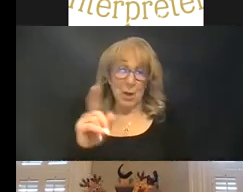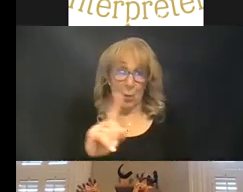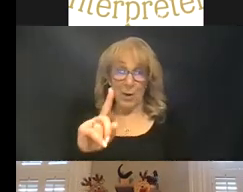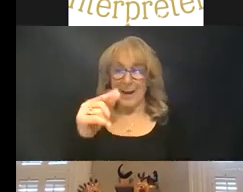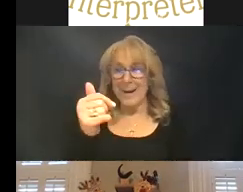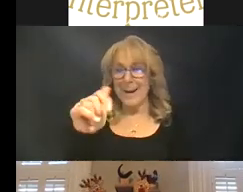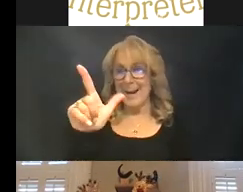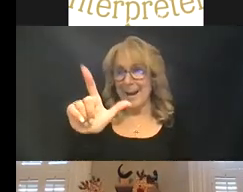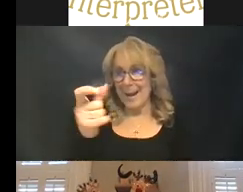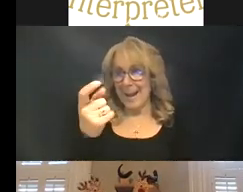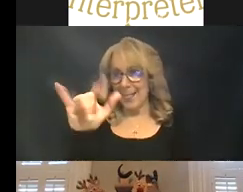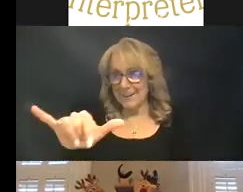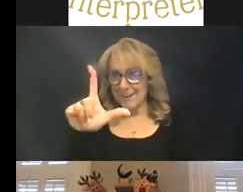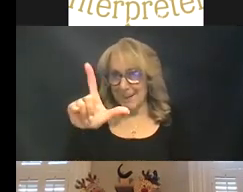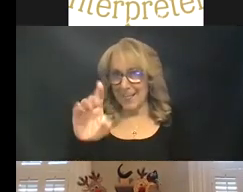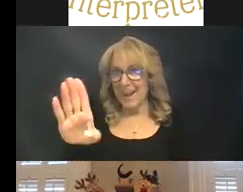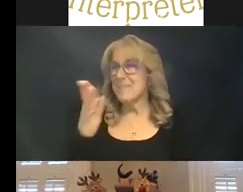Thank you, Catherine.